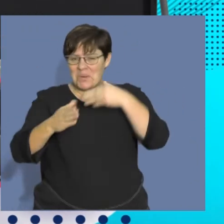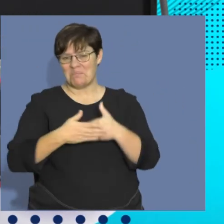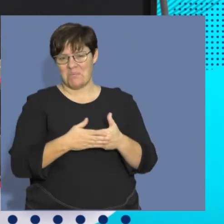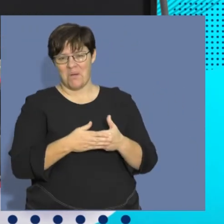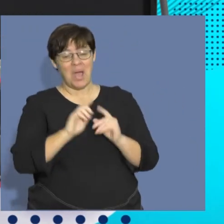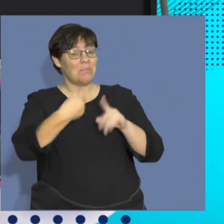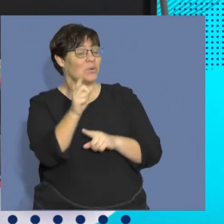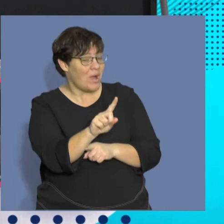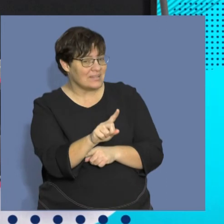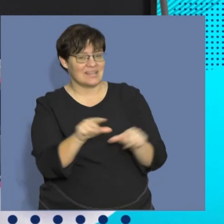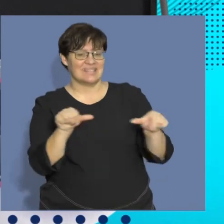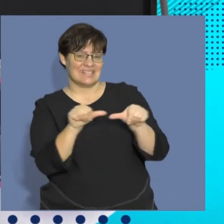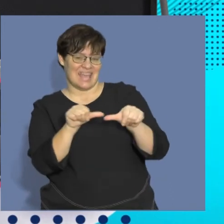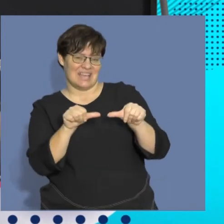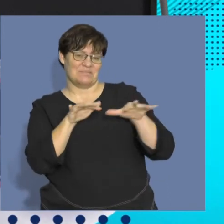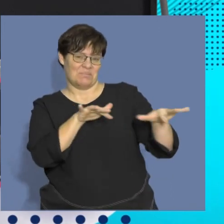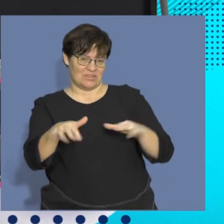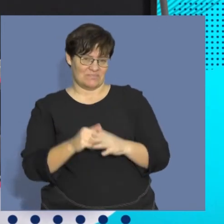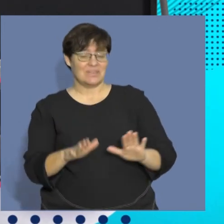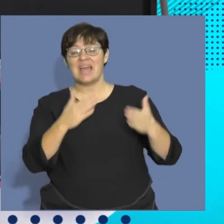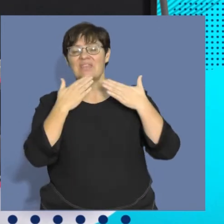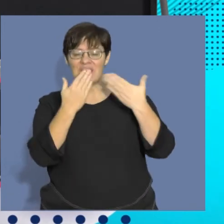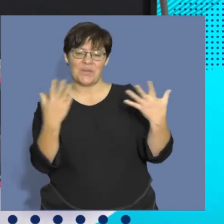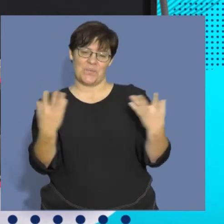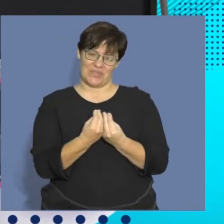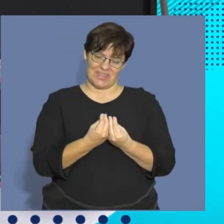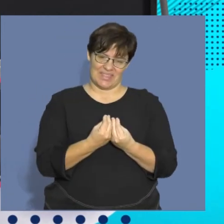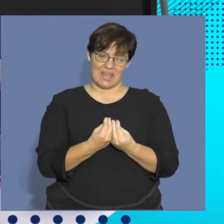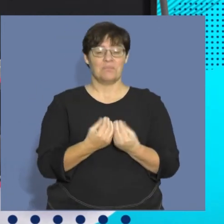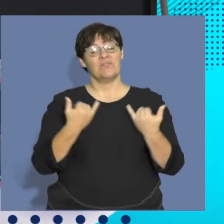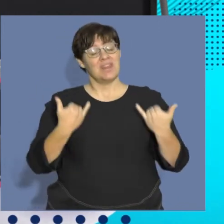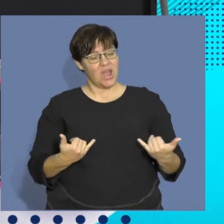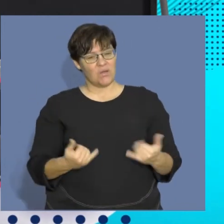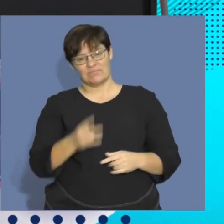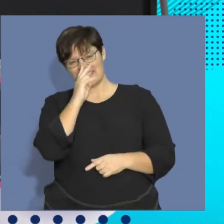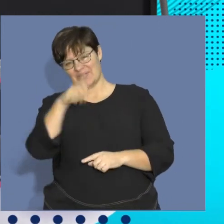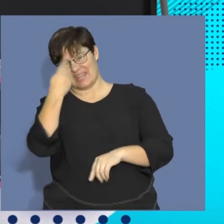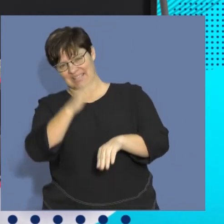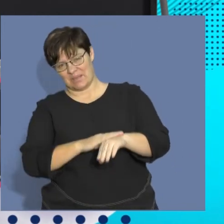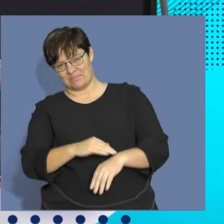to do. We've got more to learn about population sizes. Thank